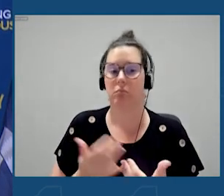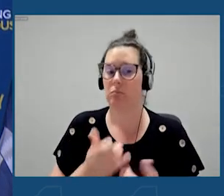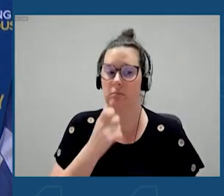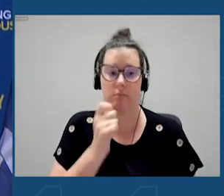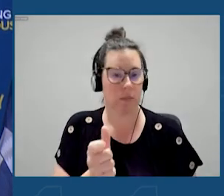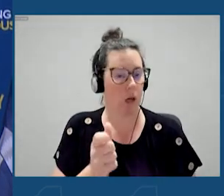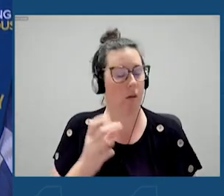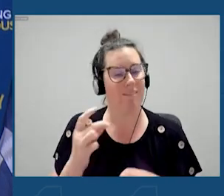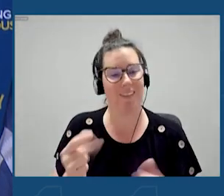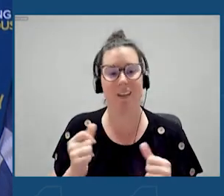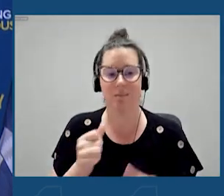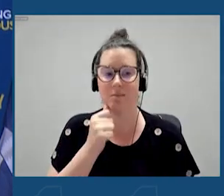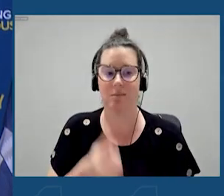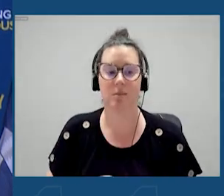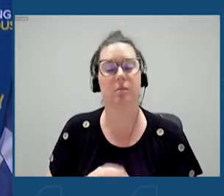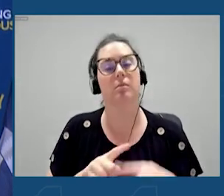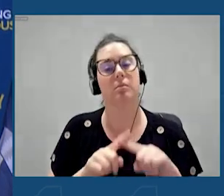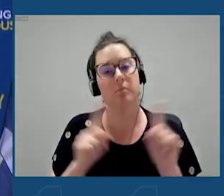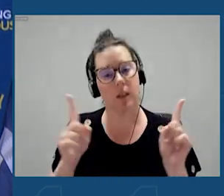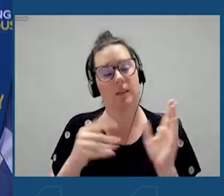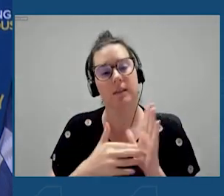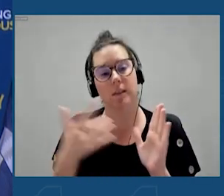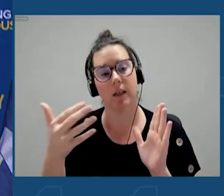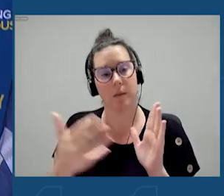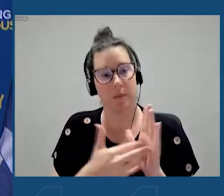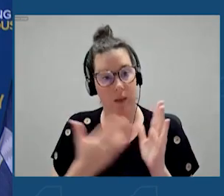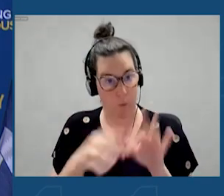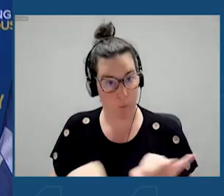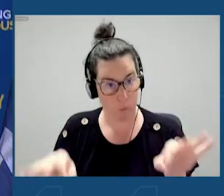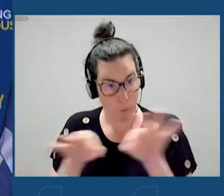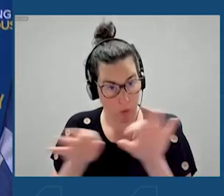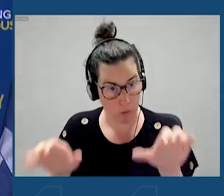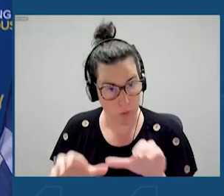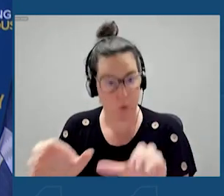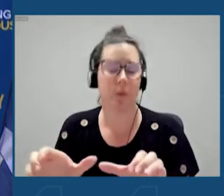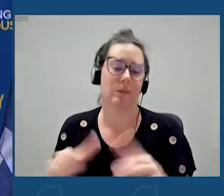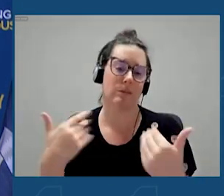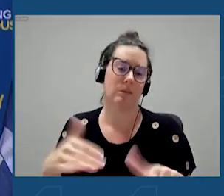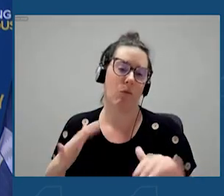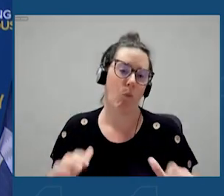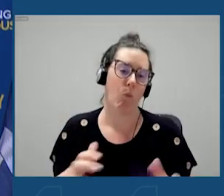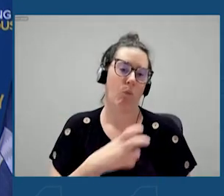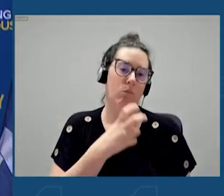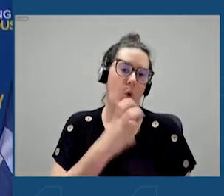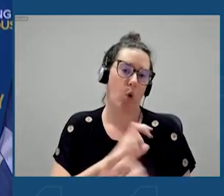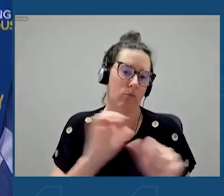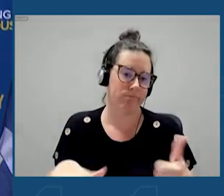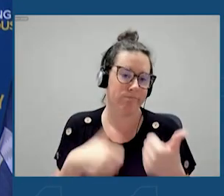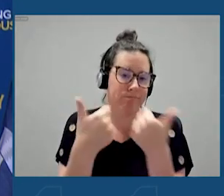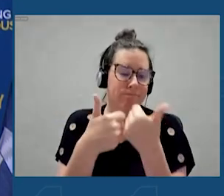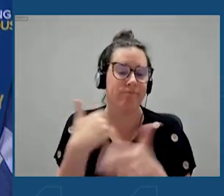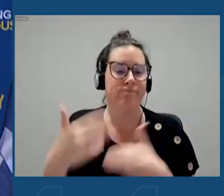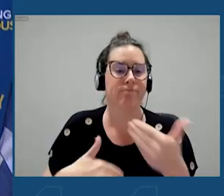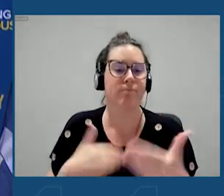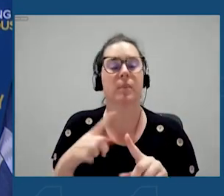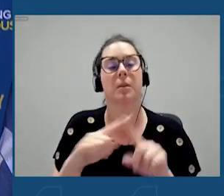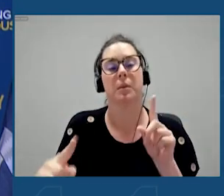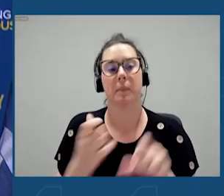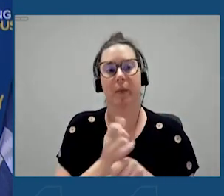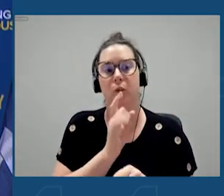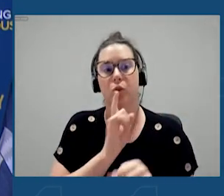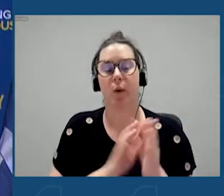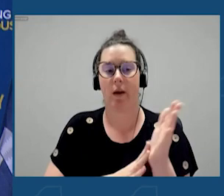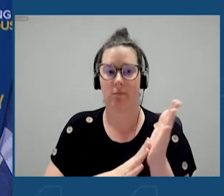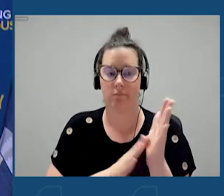see, but sometimes the things worth doing are not on an easy path. And to ensure that we have a thriving and